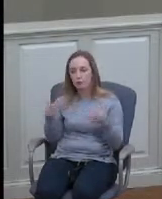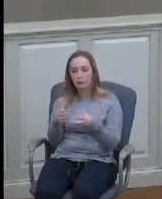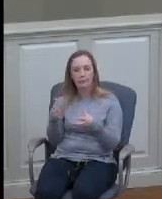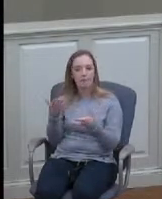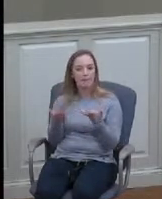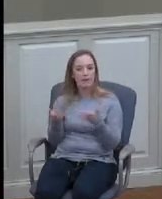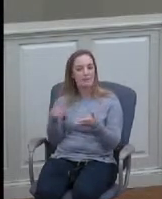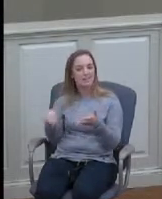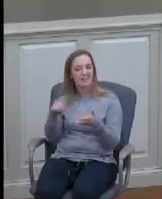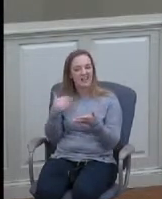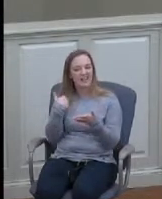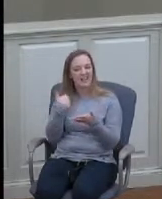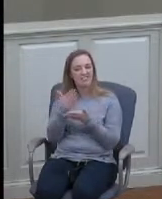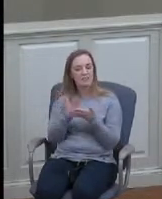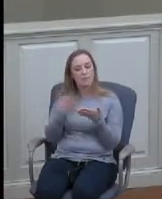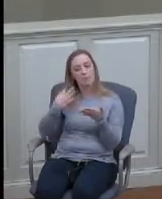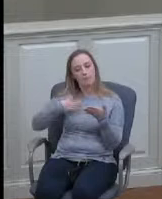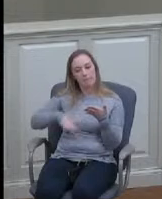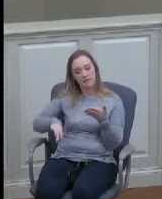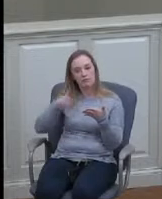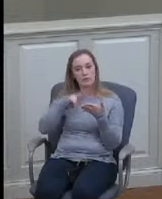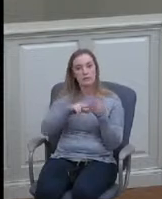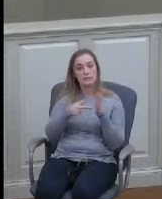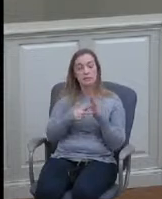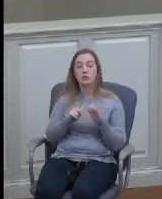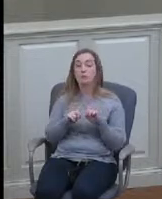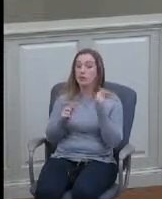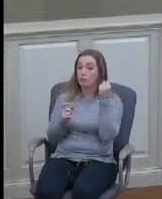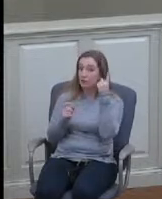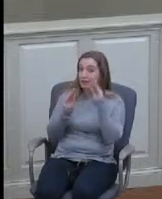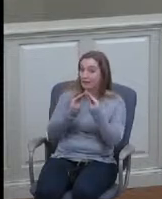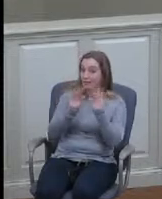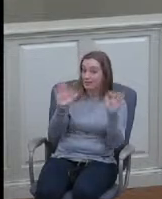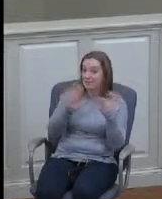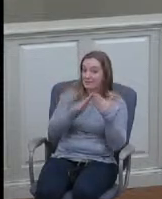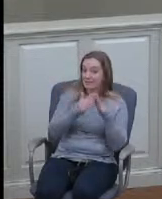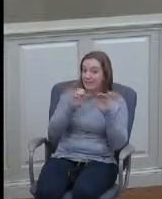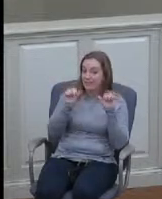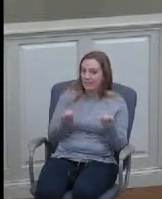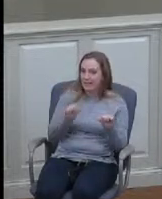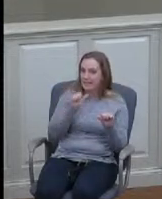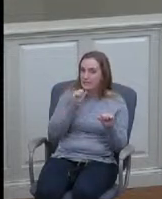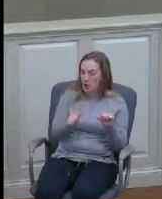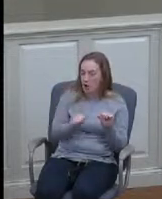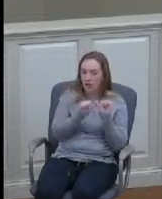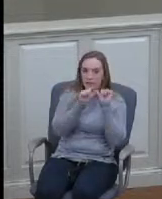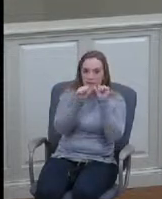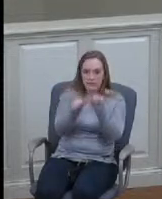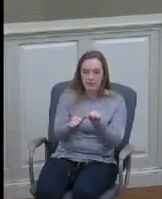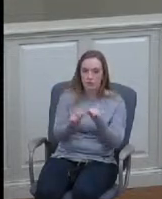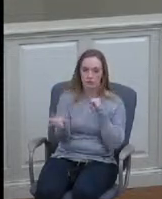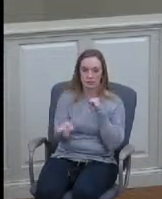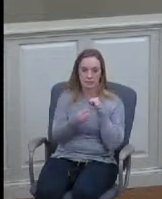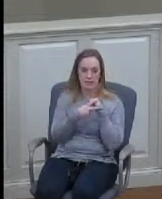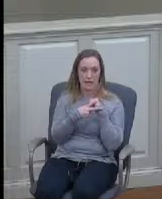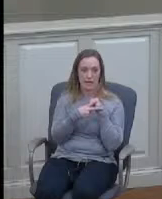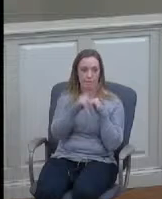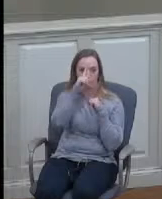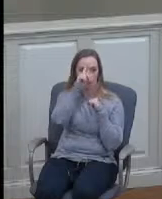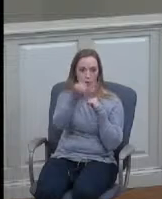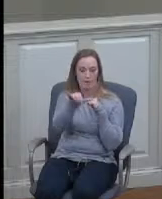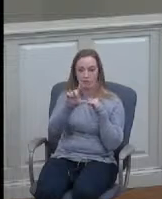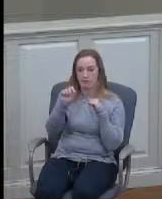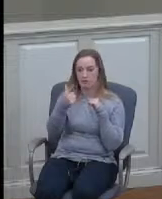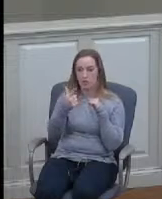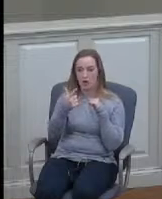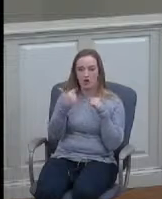some beneficial intention for them. But what is clear is that the city cannot continue to house in perpetuity these logs without